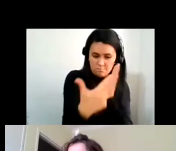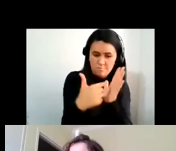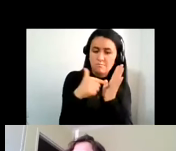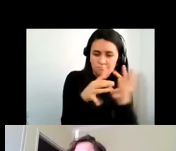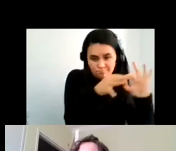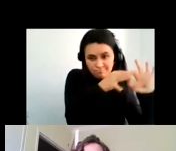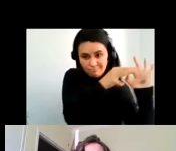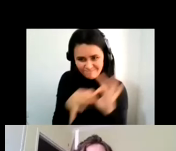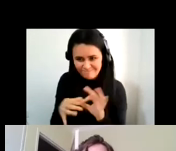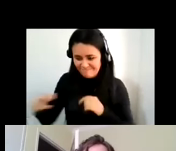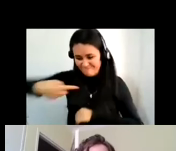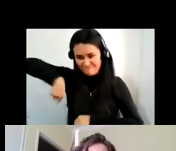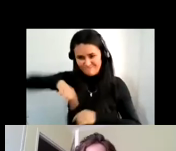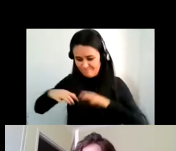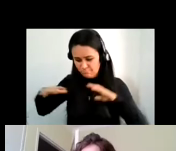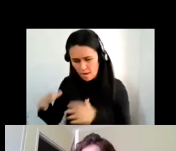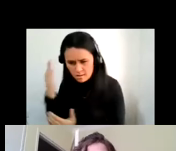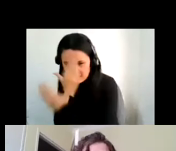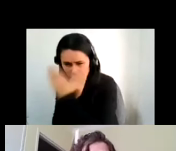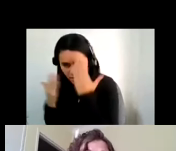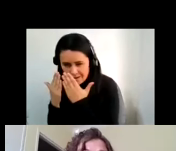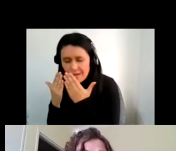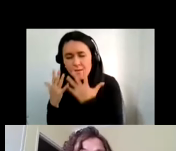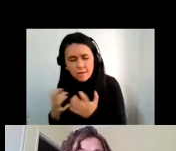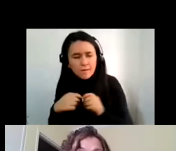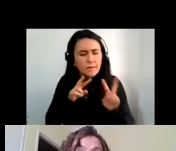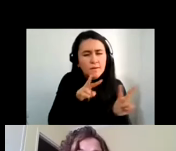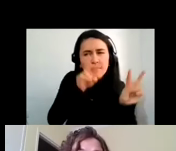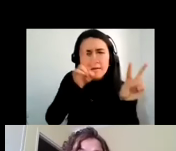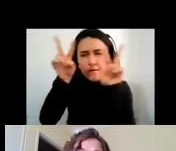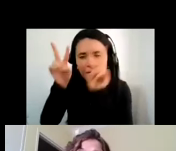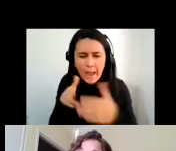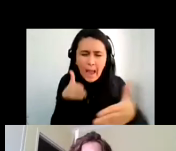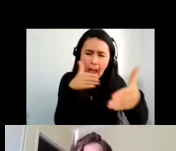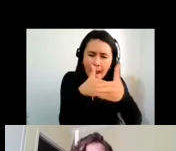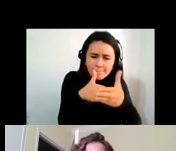to look at that. Thank you very much, and it's really an honor to be with you